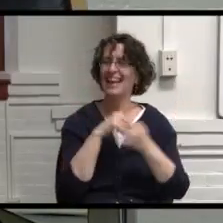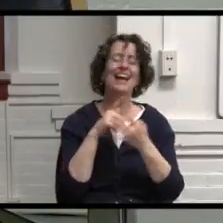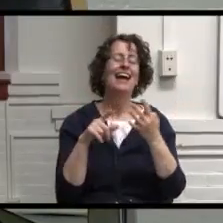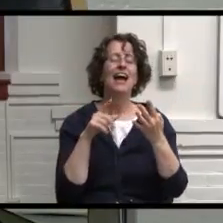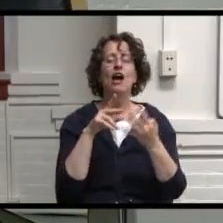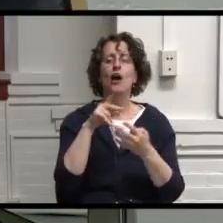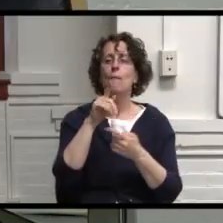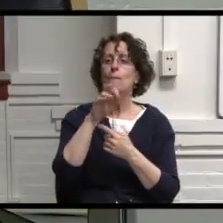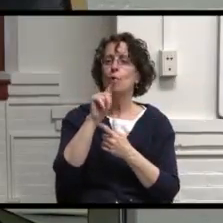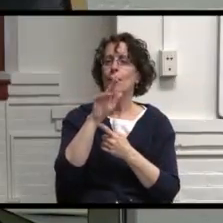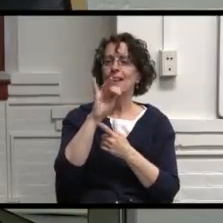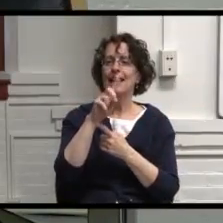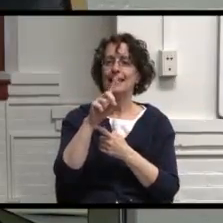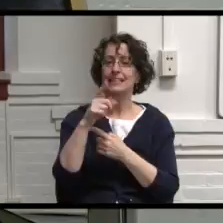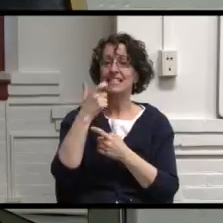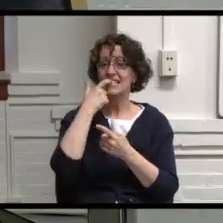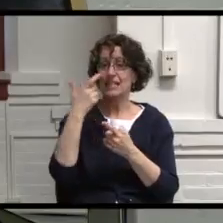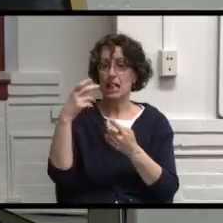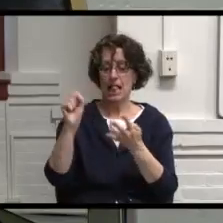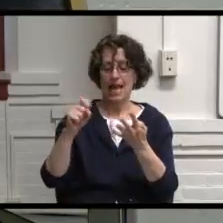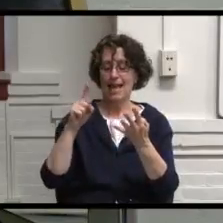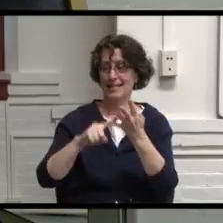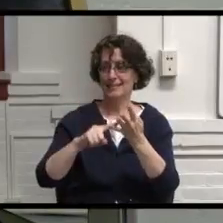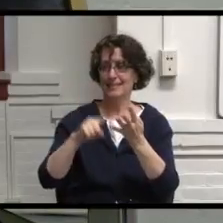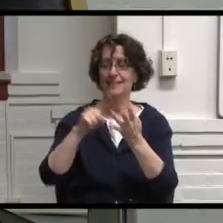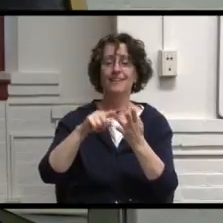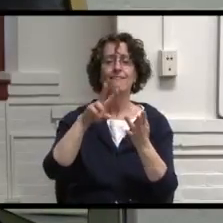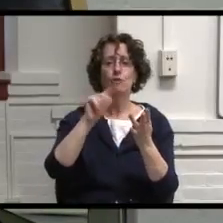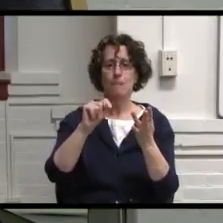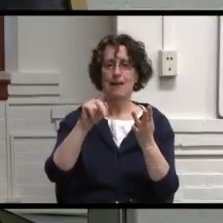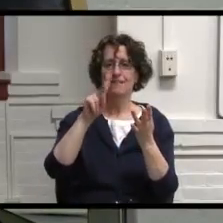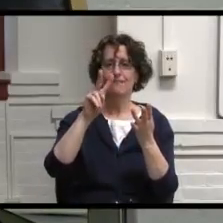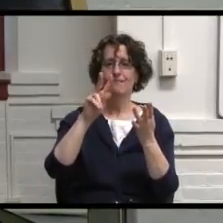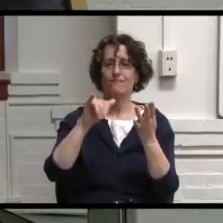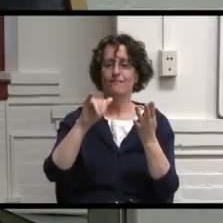at $10,942.12, Vermont Vinyl